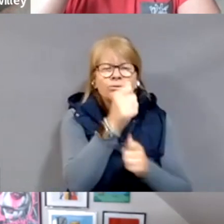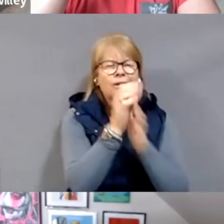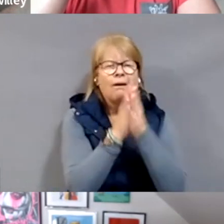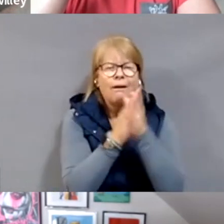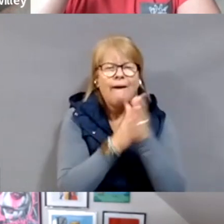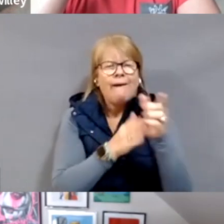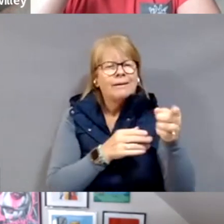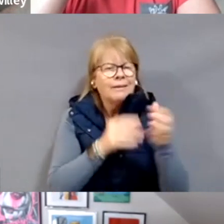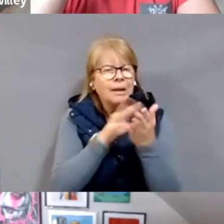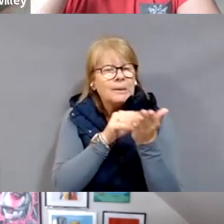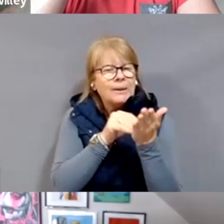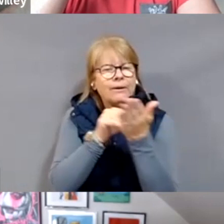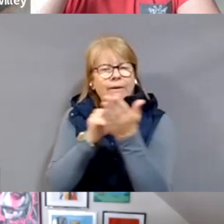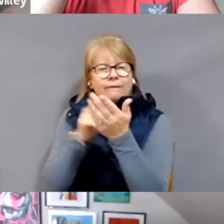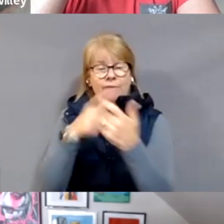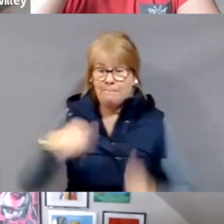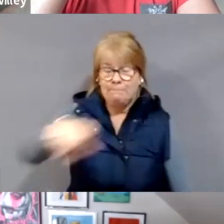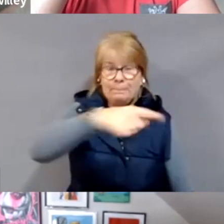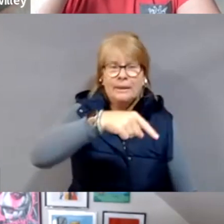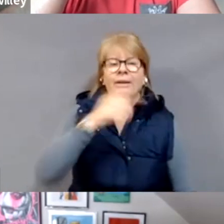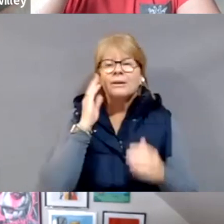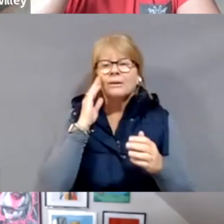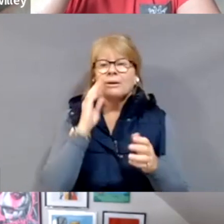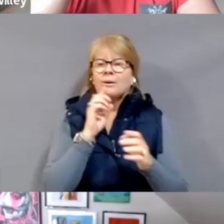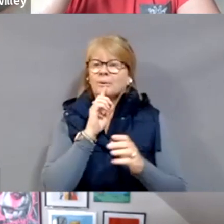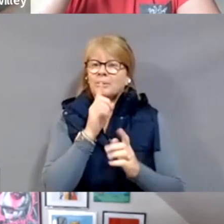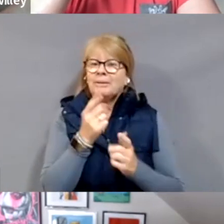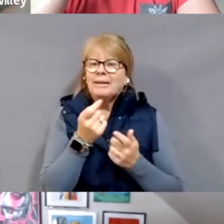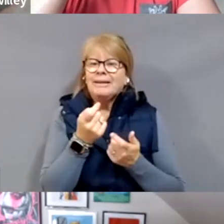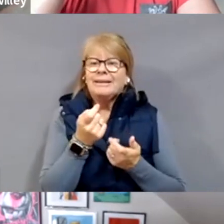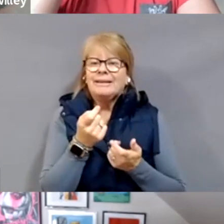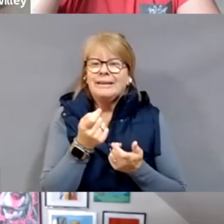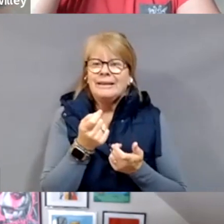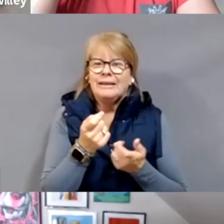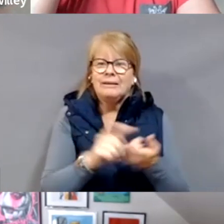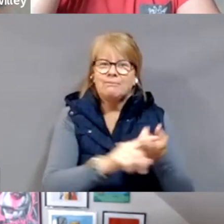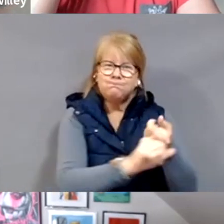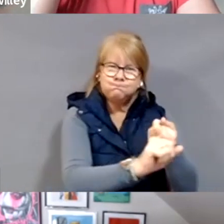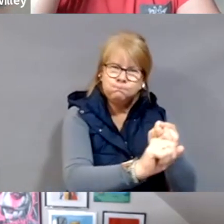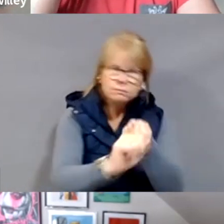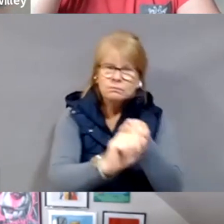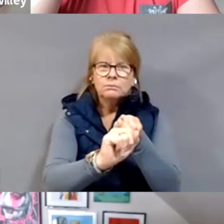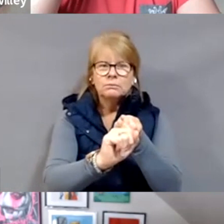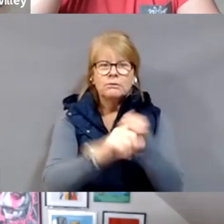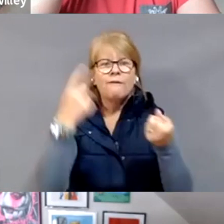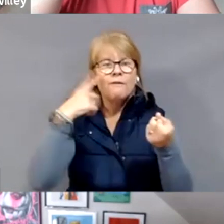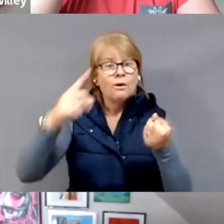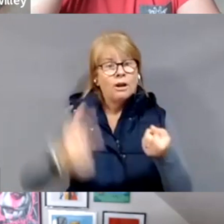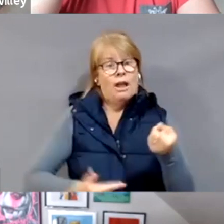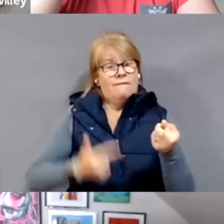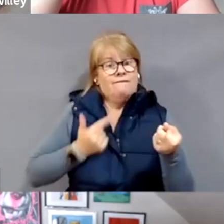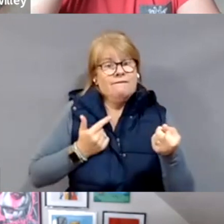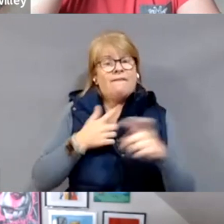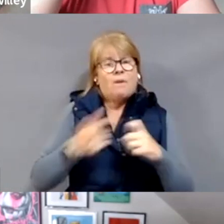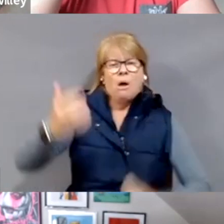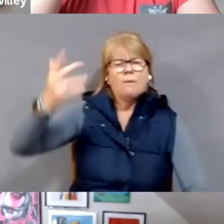who, sometimes I think it's like the Israeli army a little bit, like you make friends for life from what you do in those early days. So